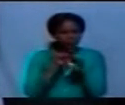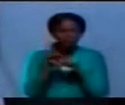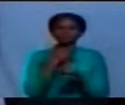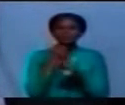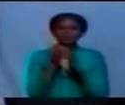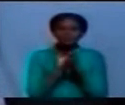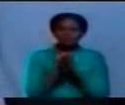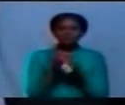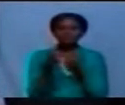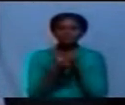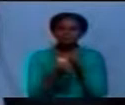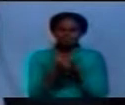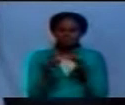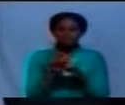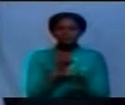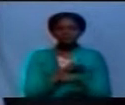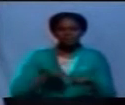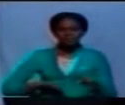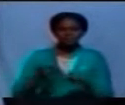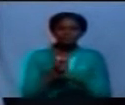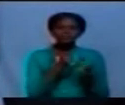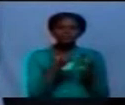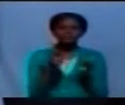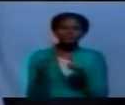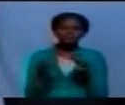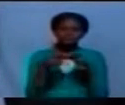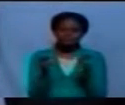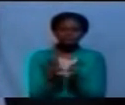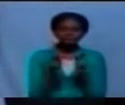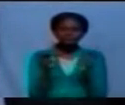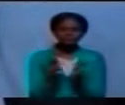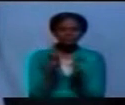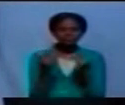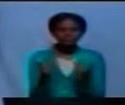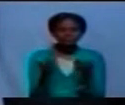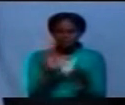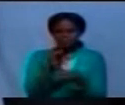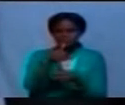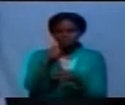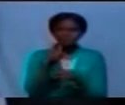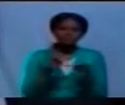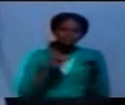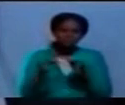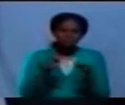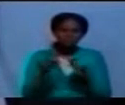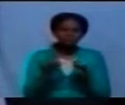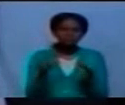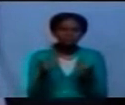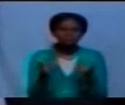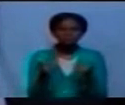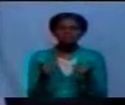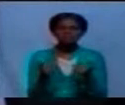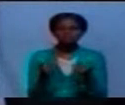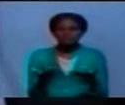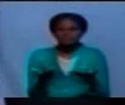sector, and the membership is drawn from the 19 registered commercial banks. So clearly you're not there to regulate, but just to No. The